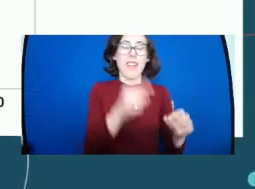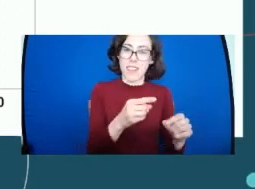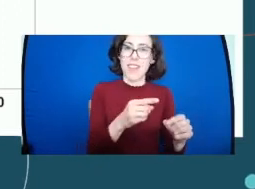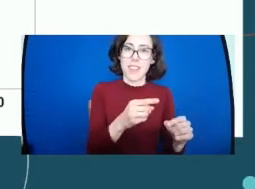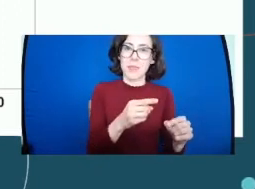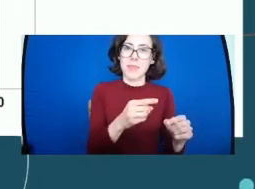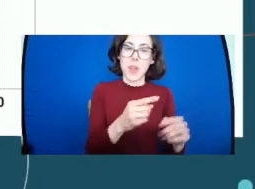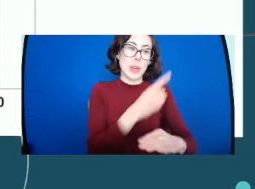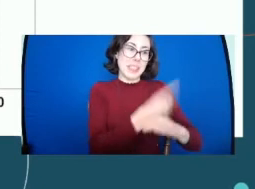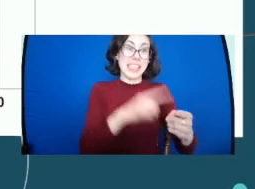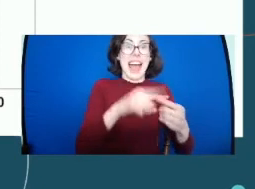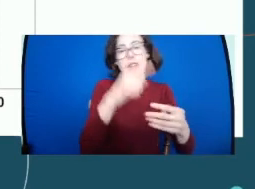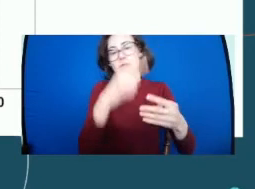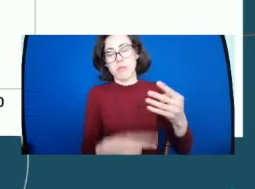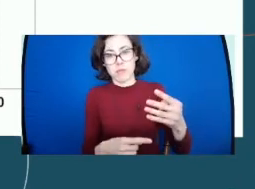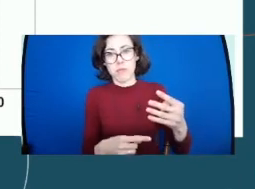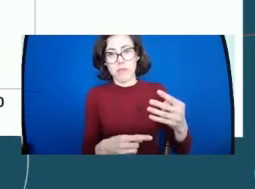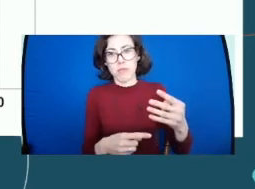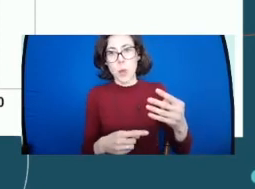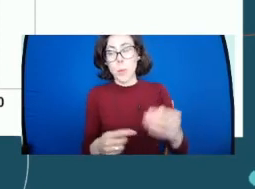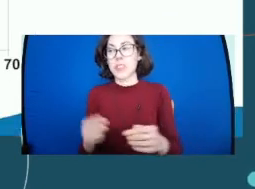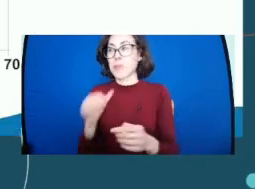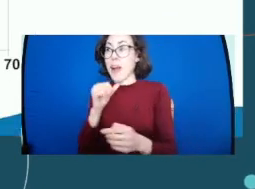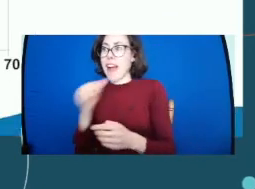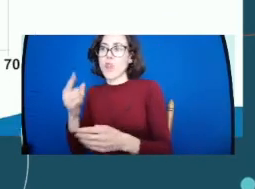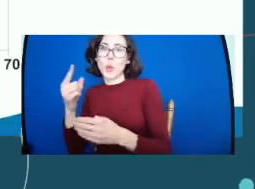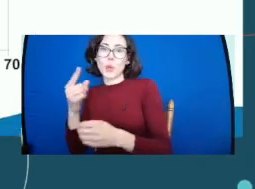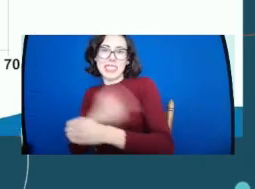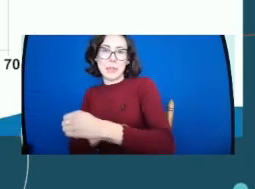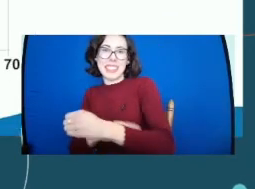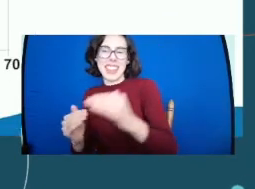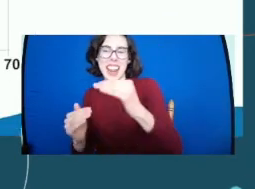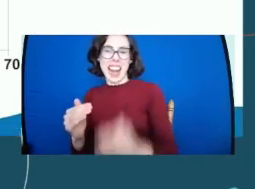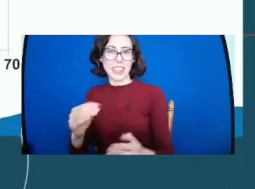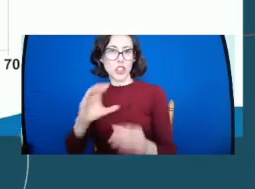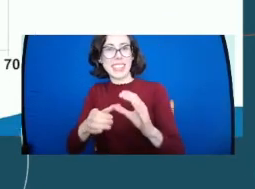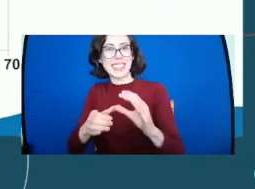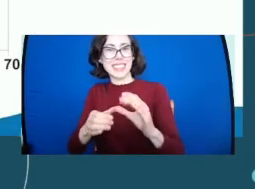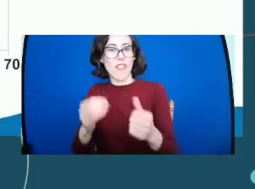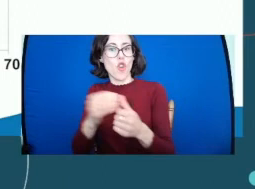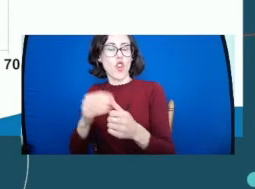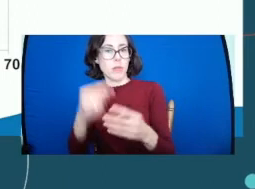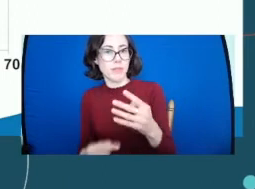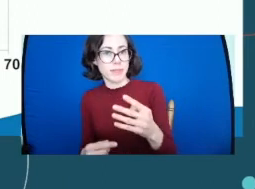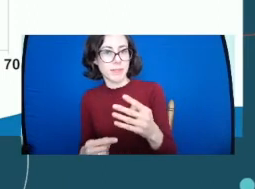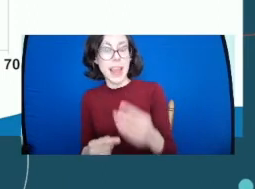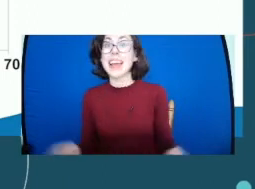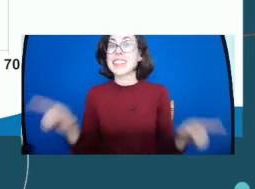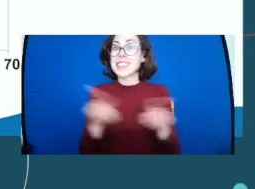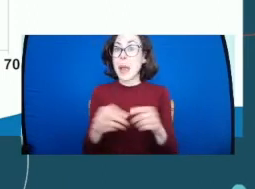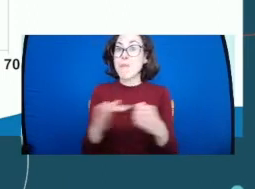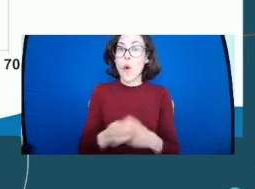percentage of people with disabilities who have these conditions. And it's no different for the psychosocial secondary conditions. When we look